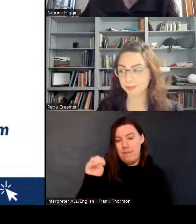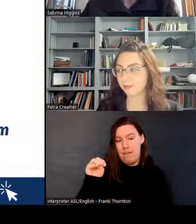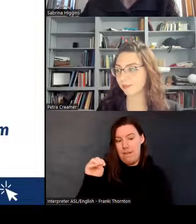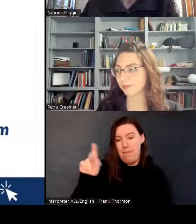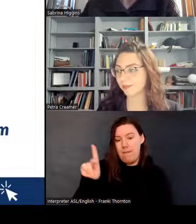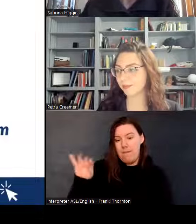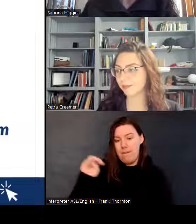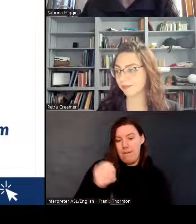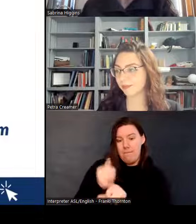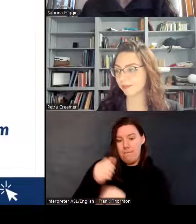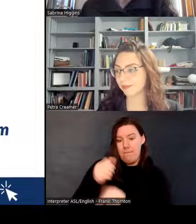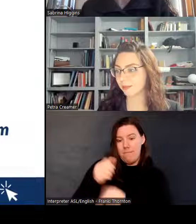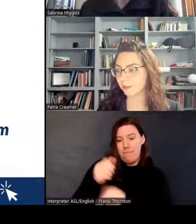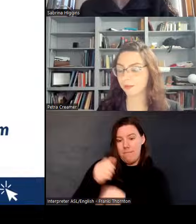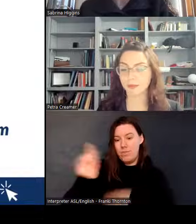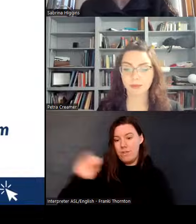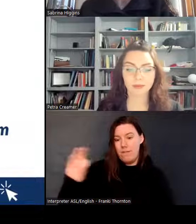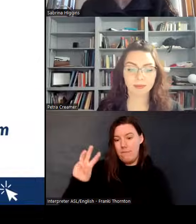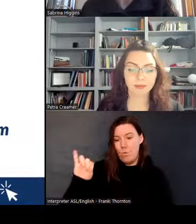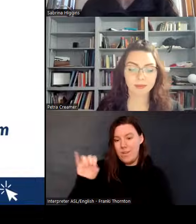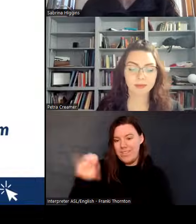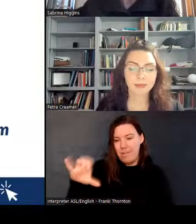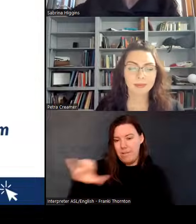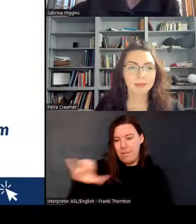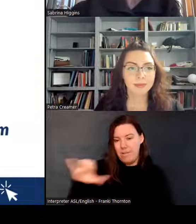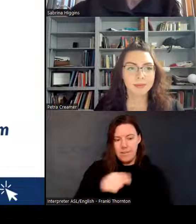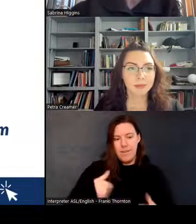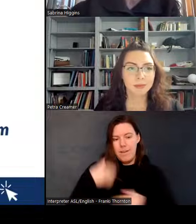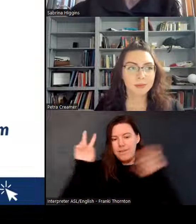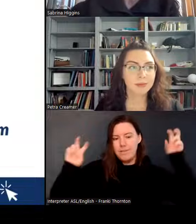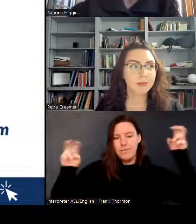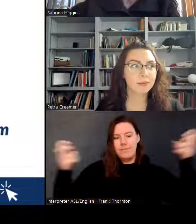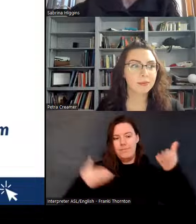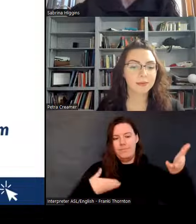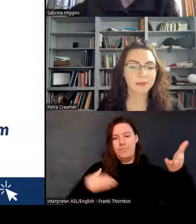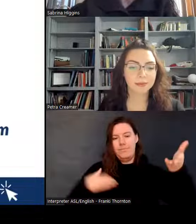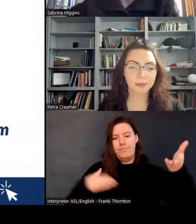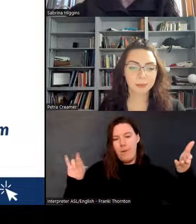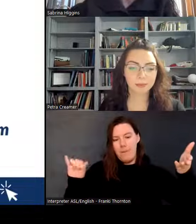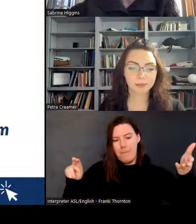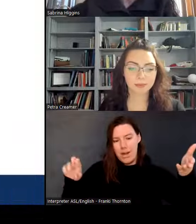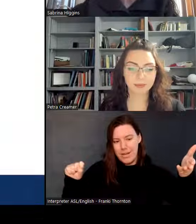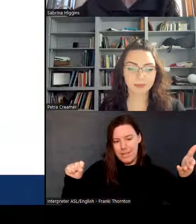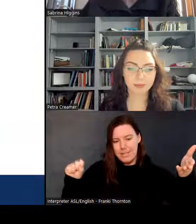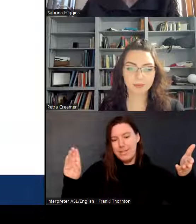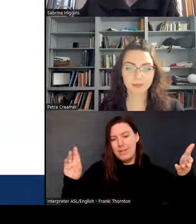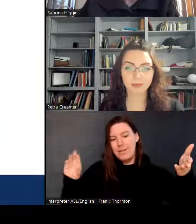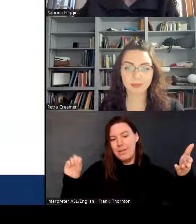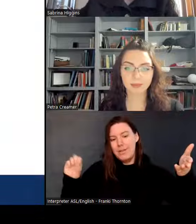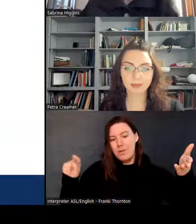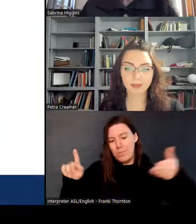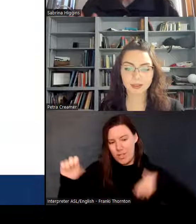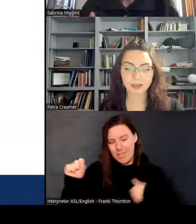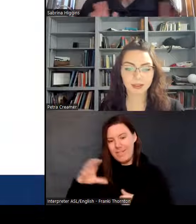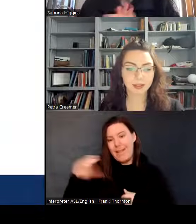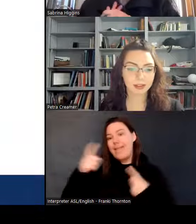through his talk, Barbarians, Bronzes, and the Legendary Capital of Ancient Vietnam. I